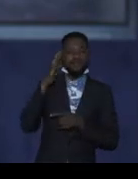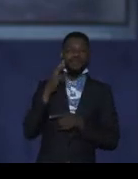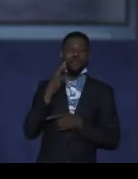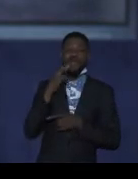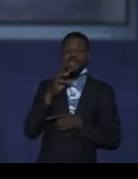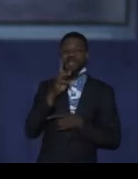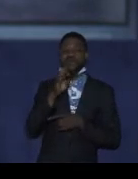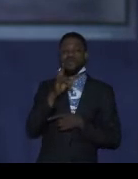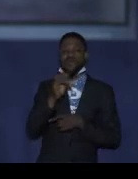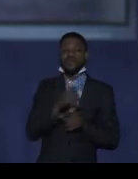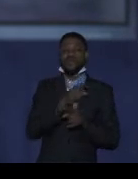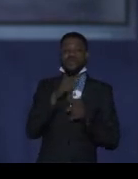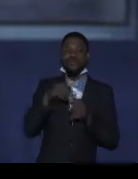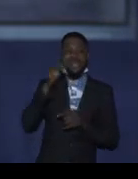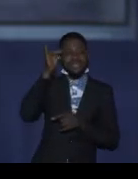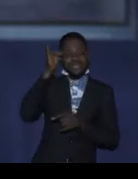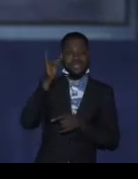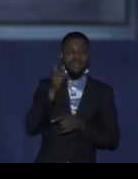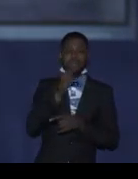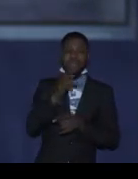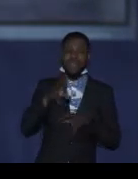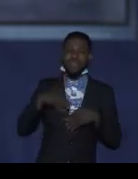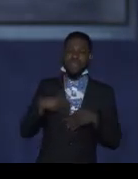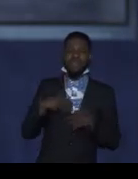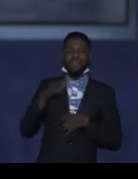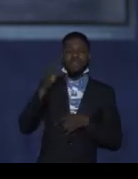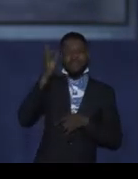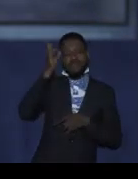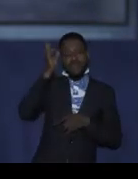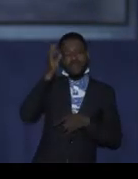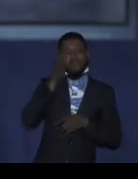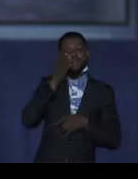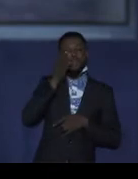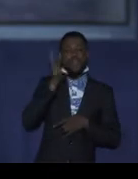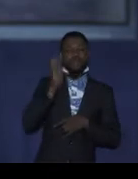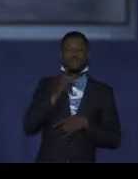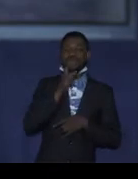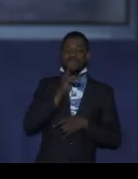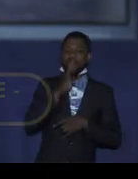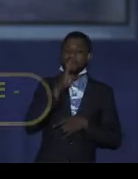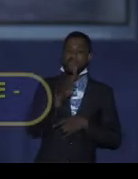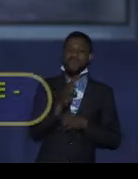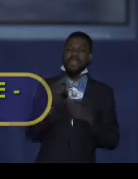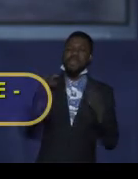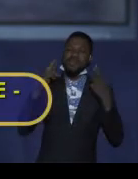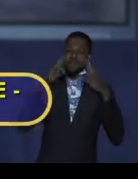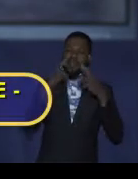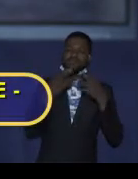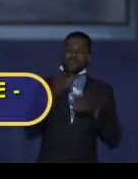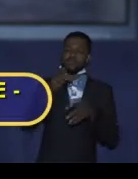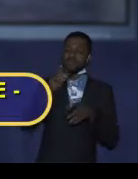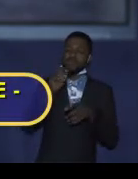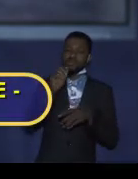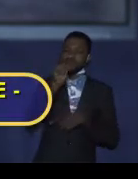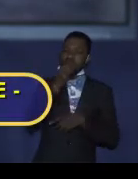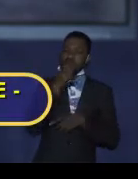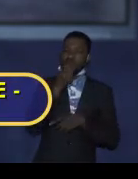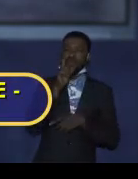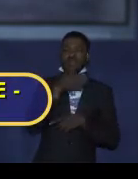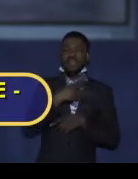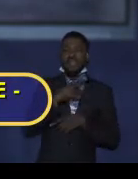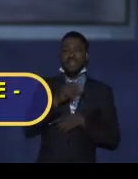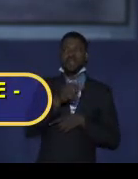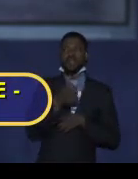when Yemi tolerates Femi, there won't be any conflict. So tolerate one another. That's